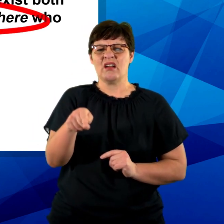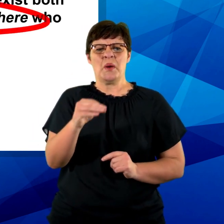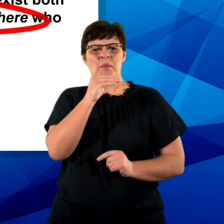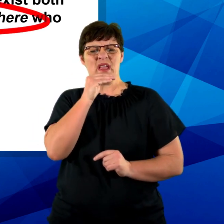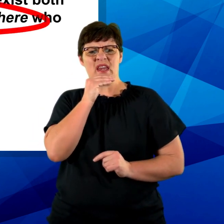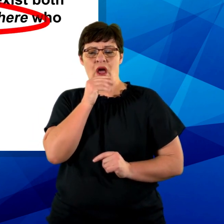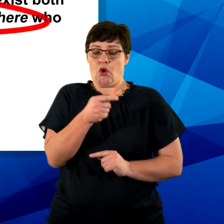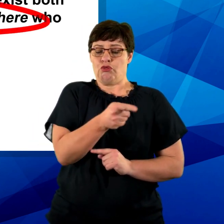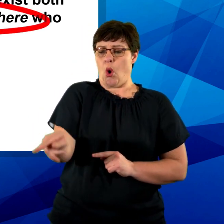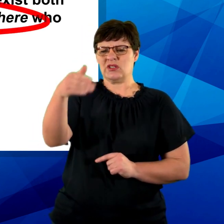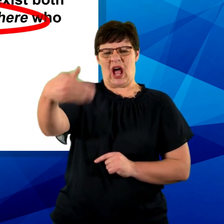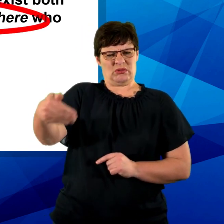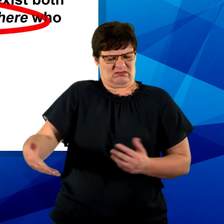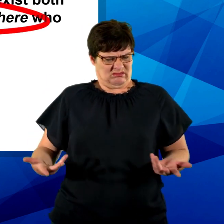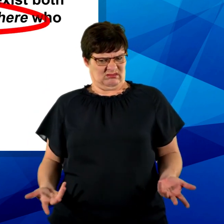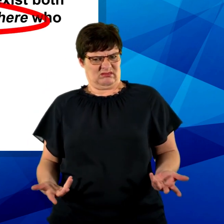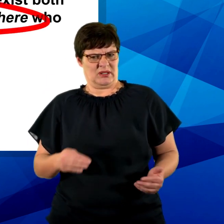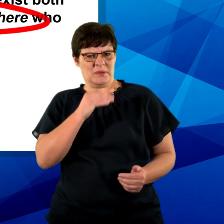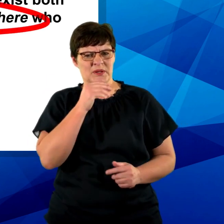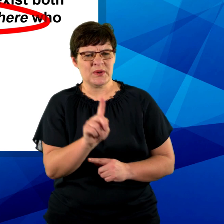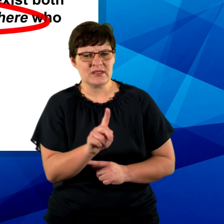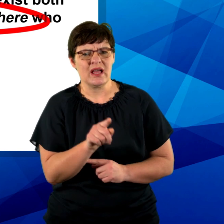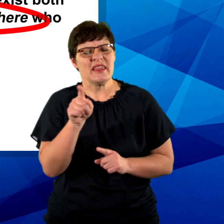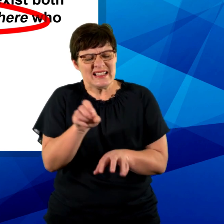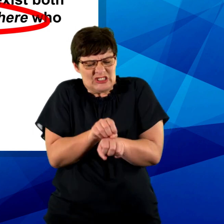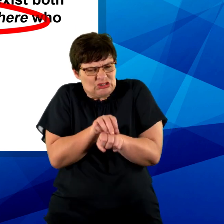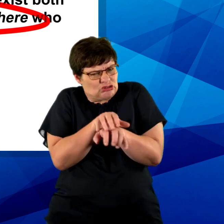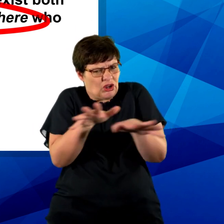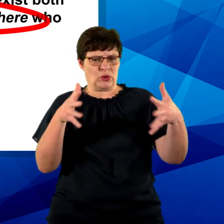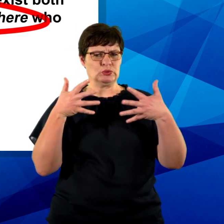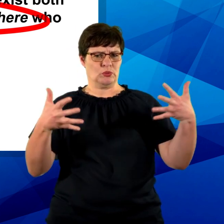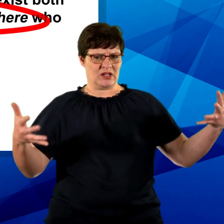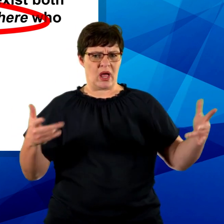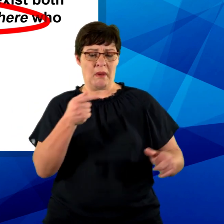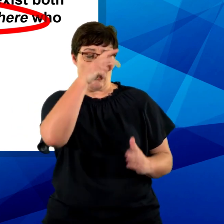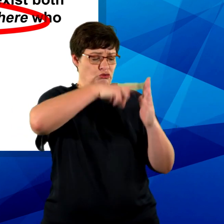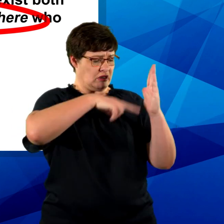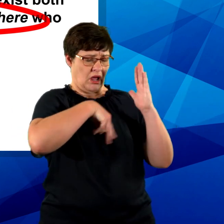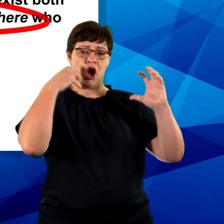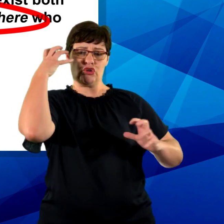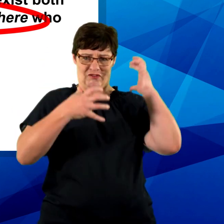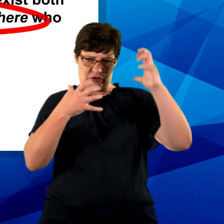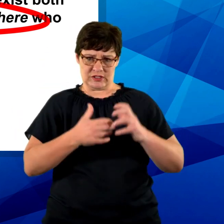meaning, "those out there"? This phrase is very general and might even be confusing.